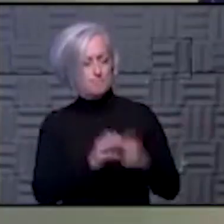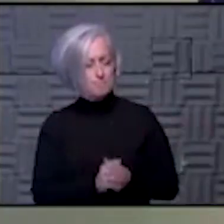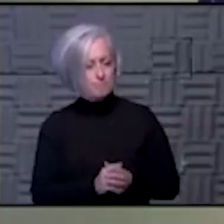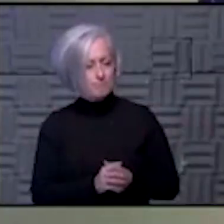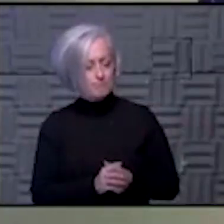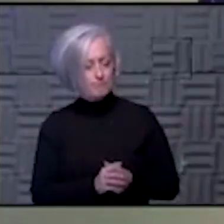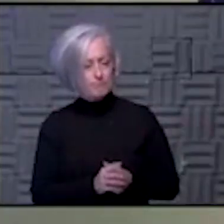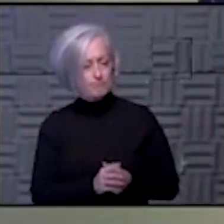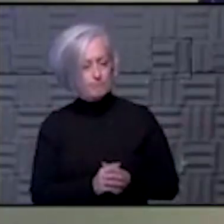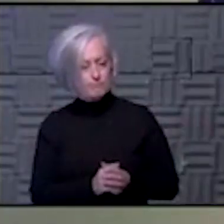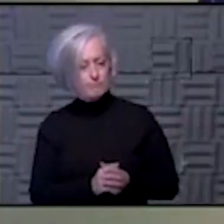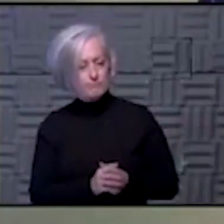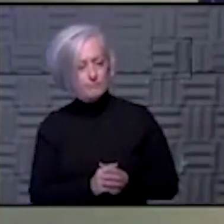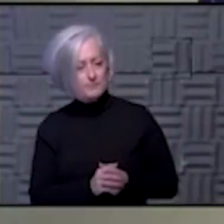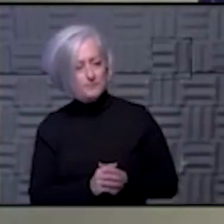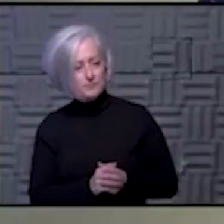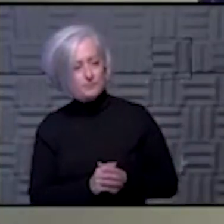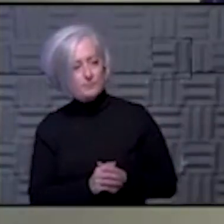Perfect.